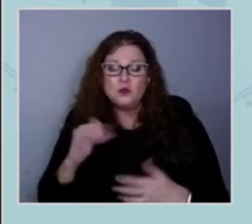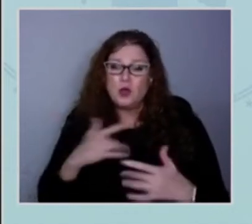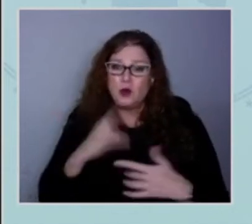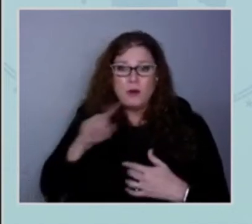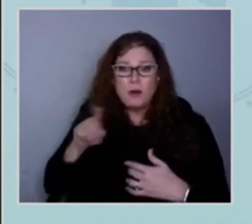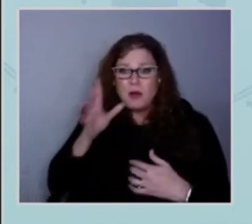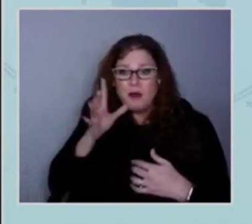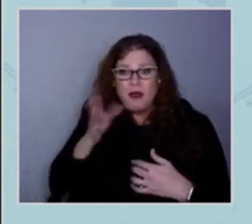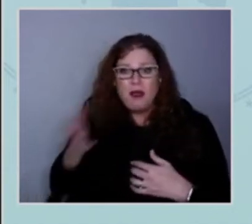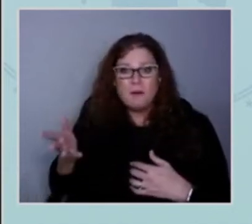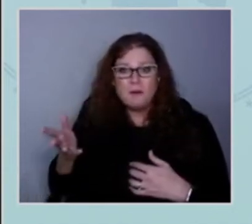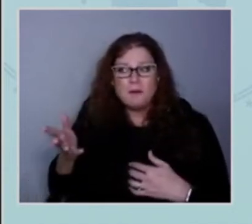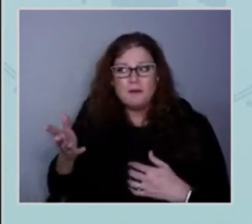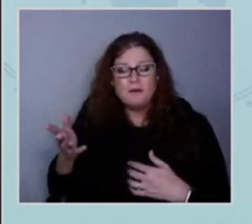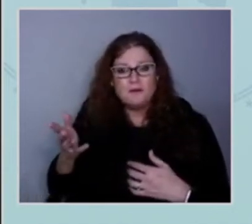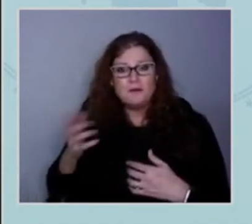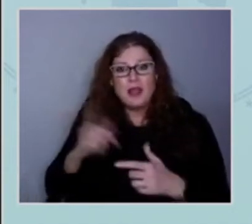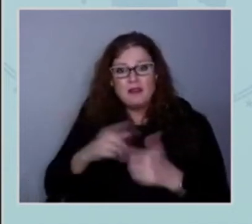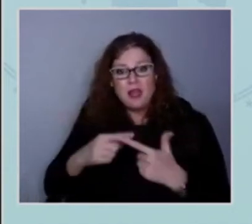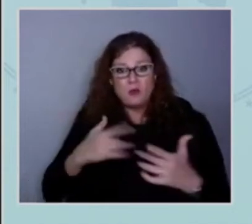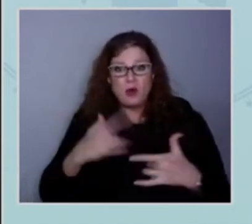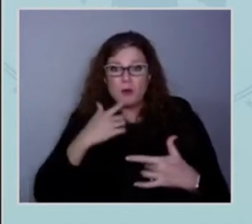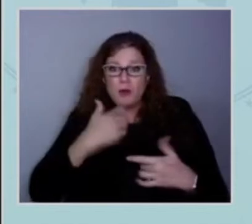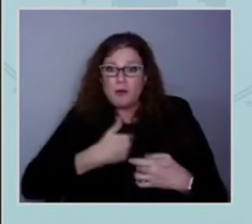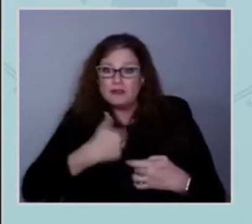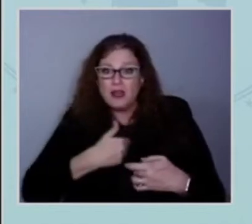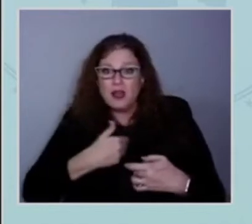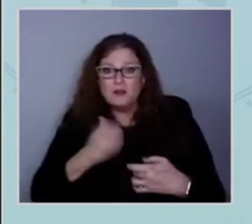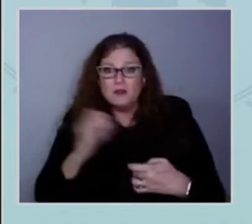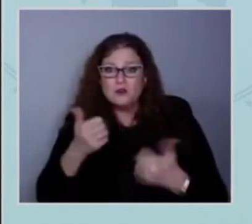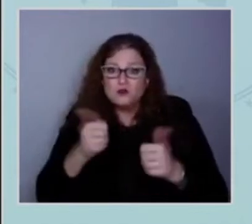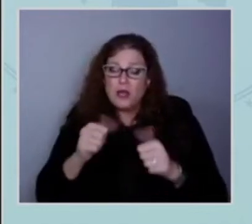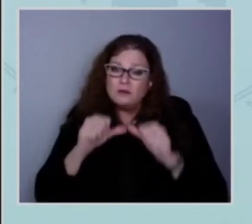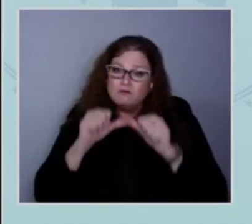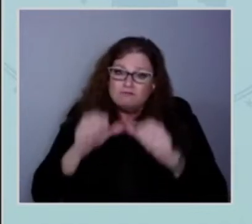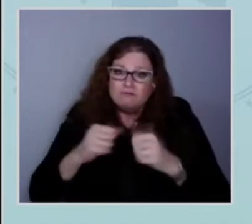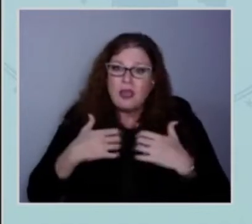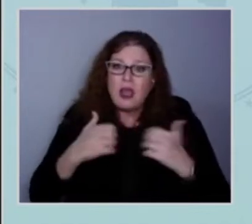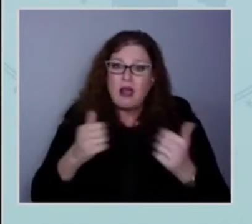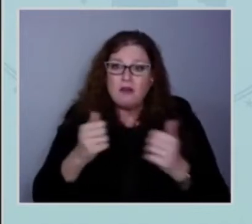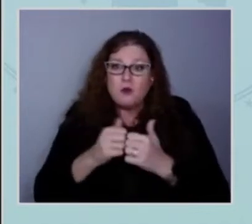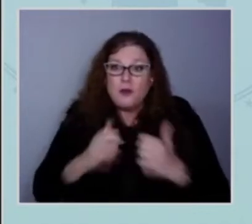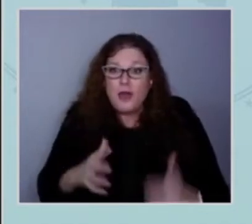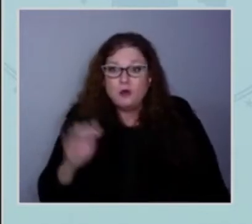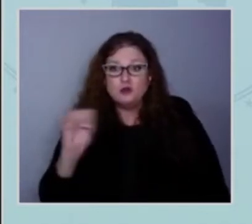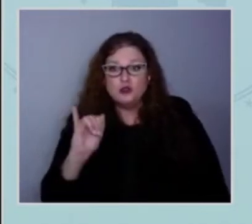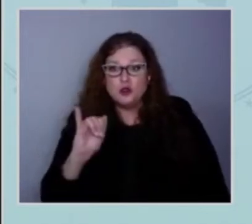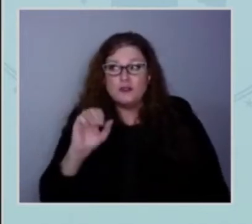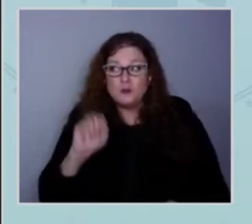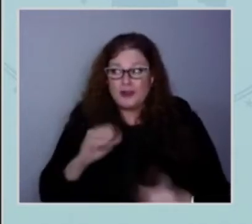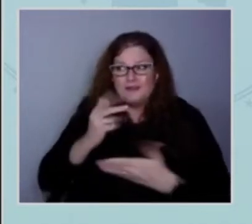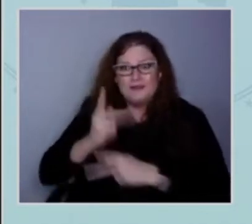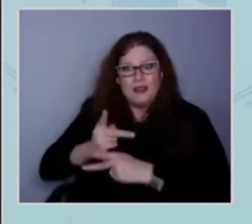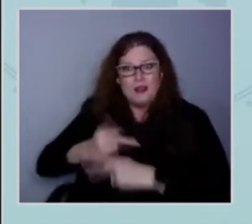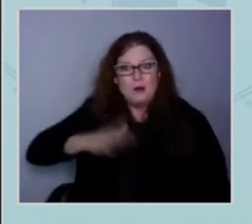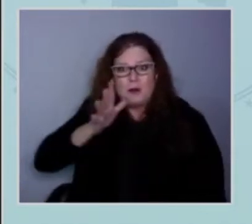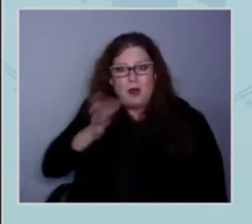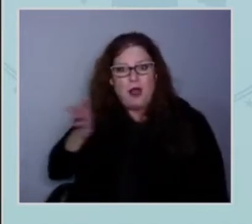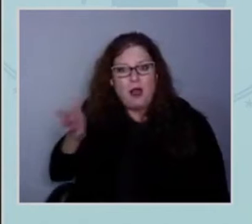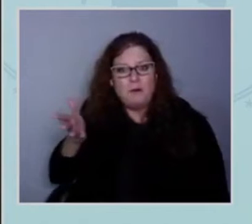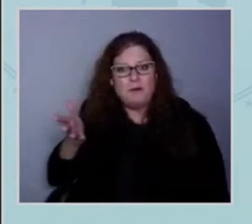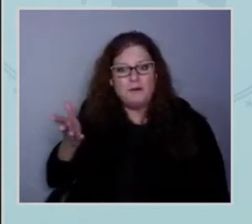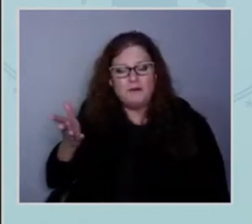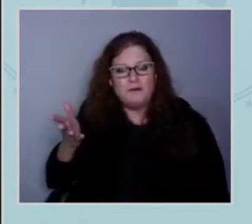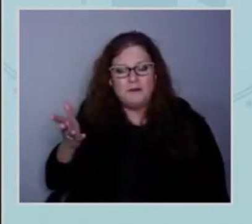about, she's elderly, so I worry about her. Then I have to worry about my own self, trying to stay